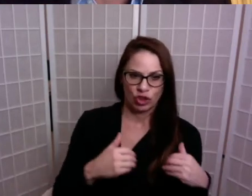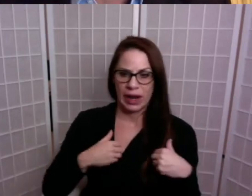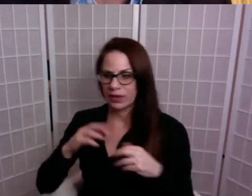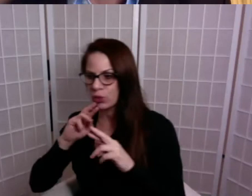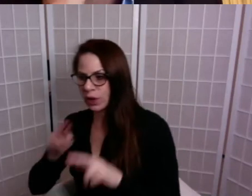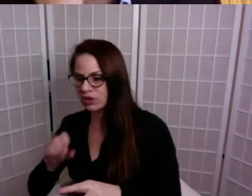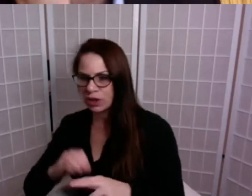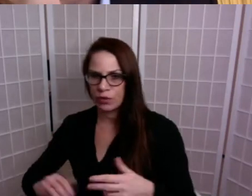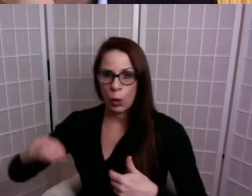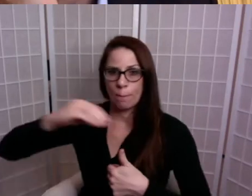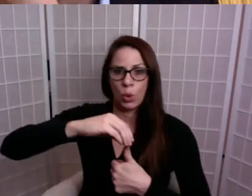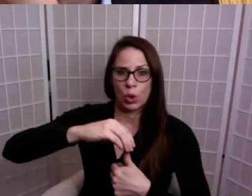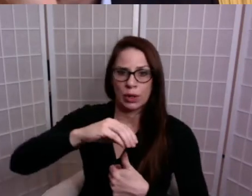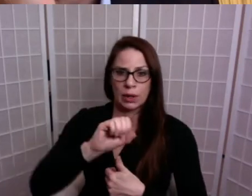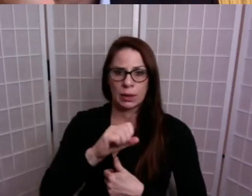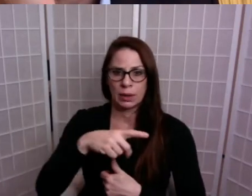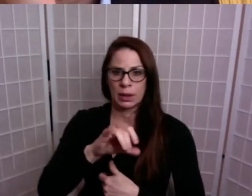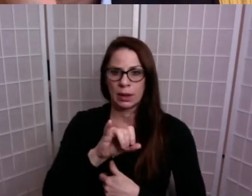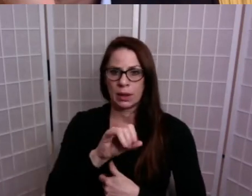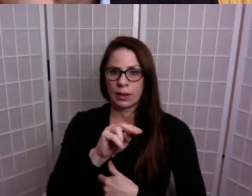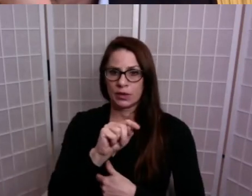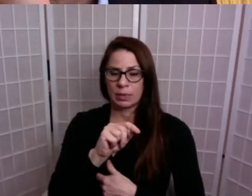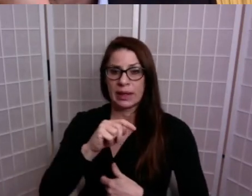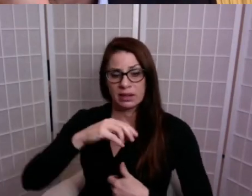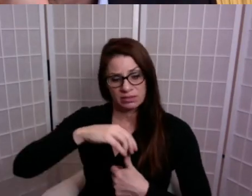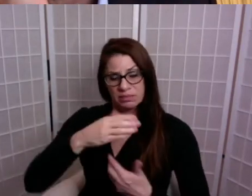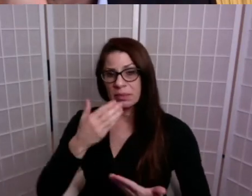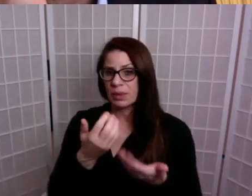on a finger, you may limit the inflammation of the